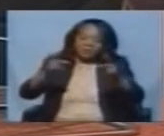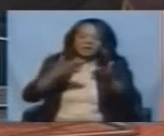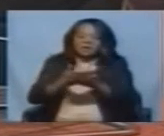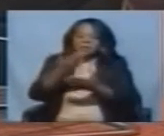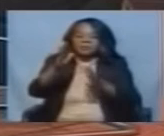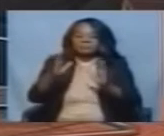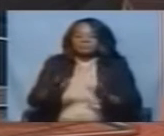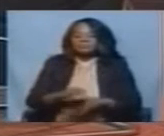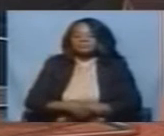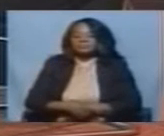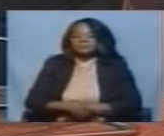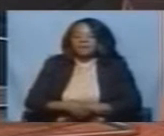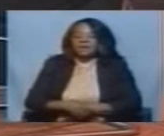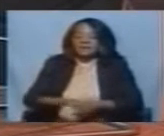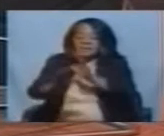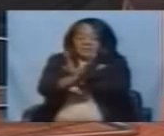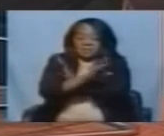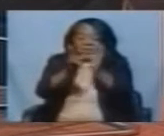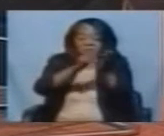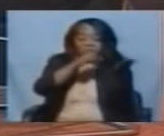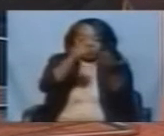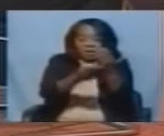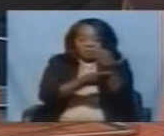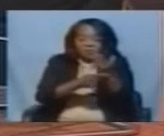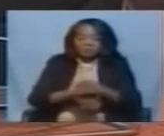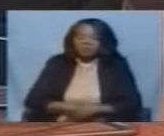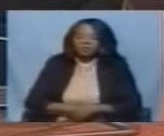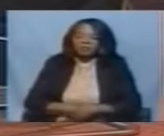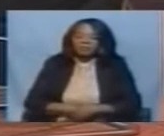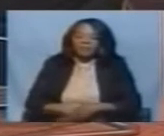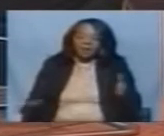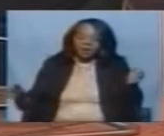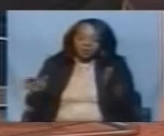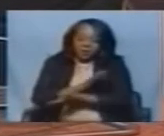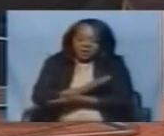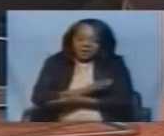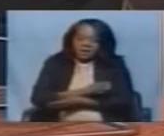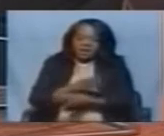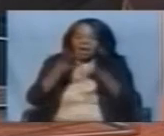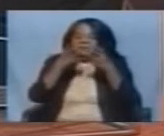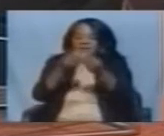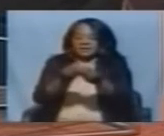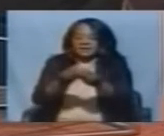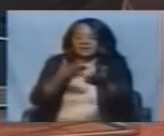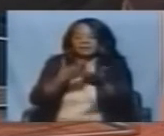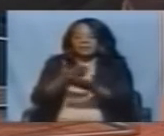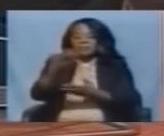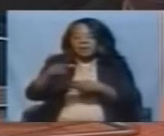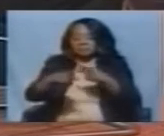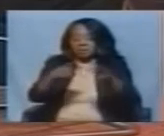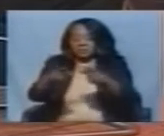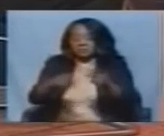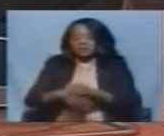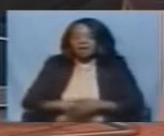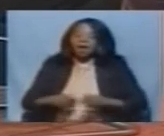ZIPS has designed the program for that, you know, where we can have a quick appreciation of public procurement processes, you know, and procurement in